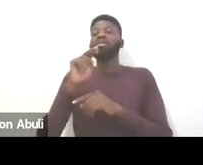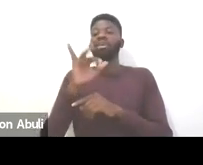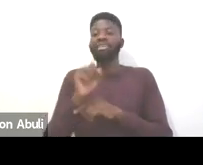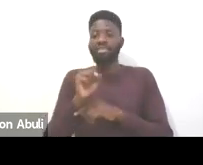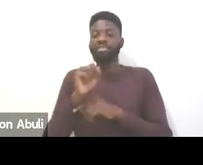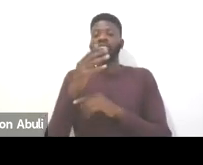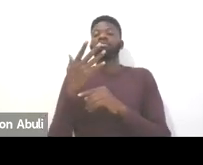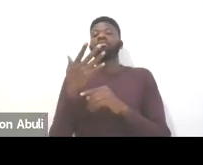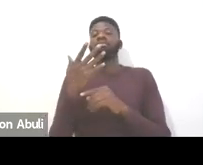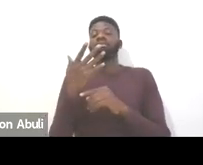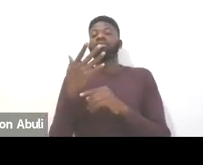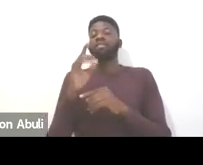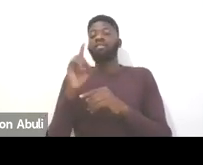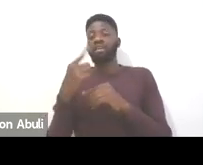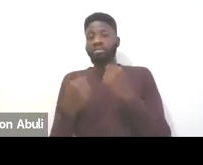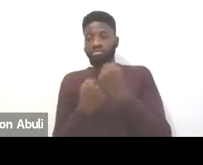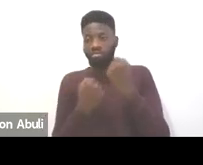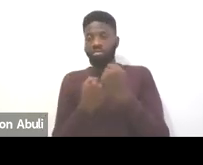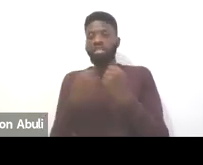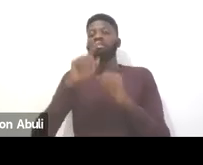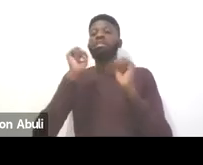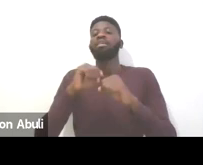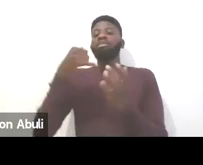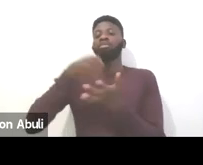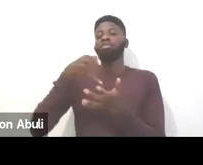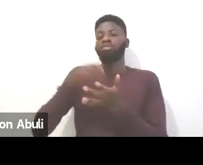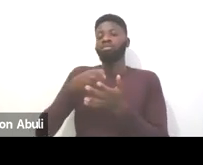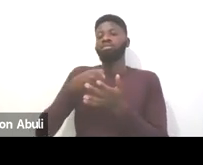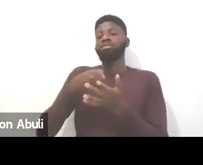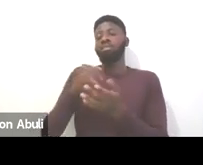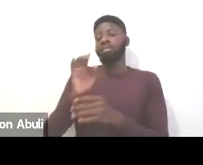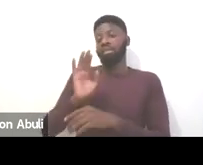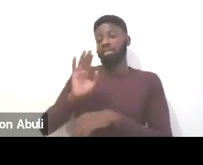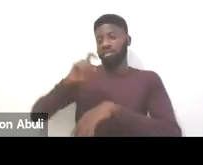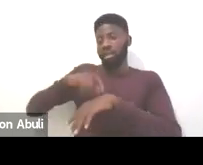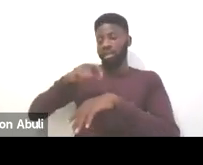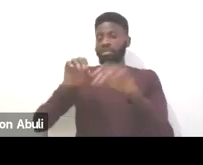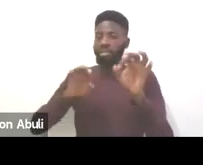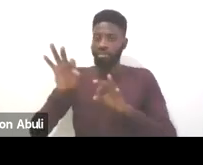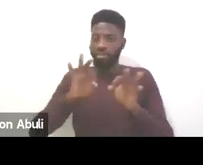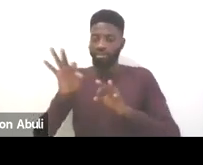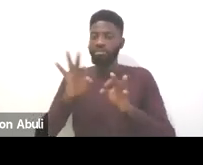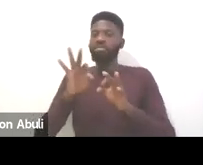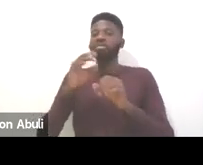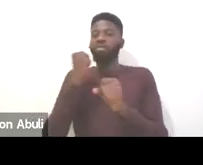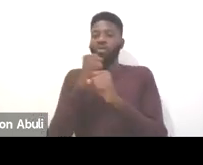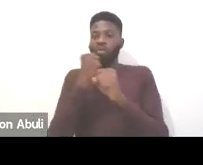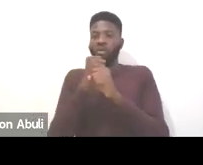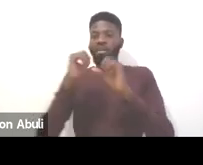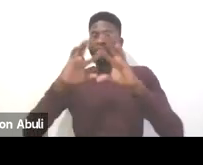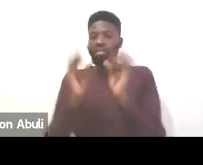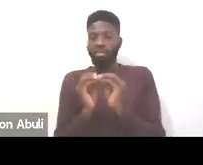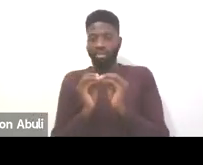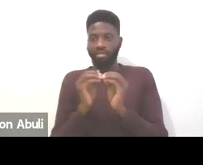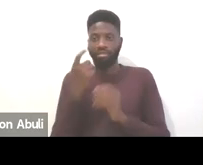things that they would have included in their career and their profile summary, and would have sold out very well. Yeah, especially